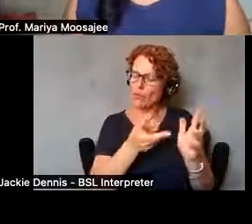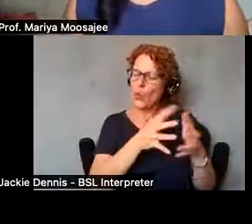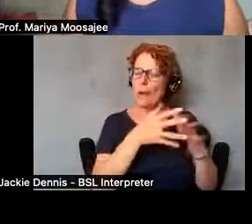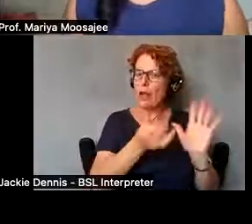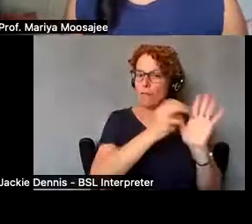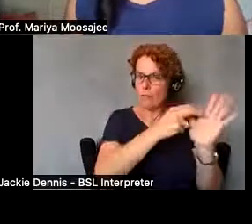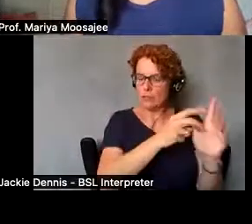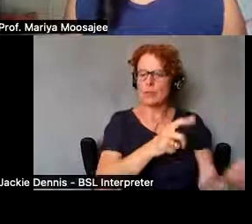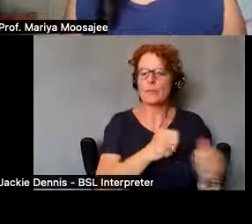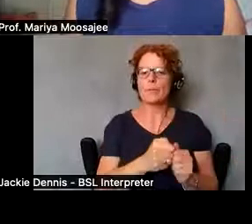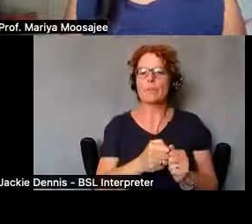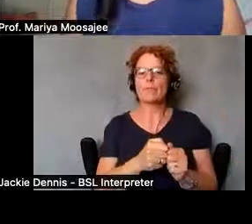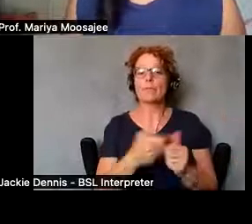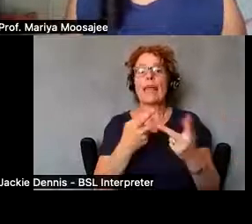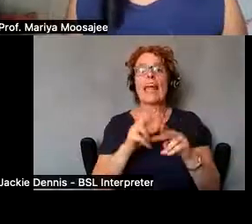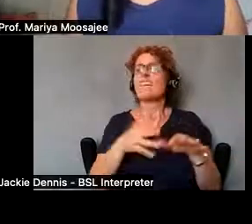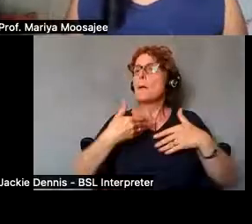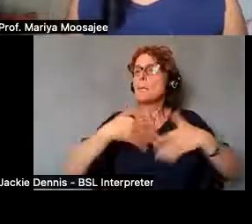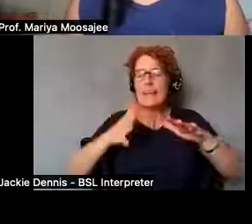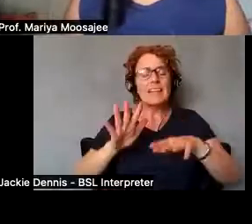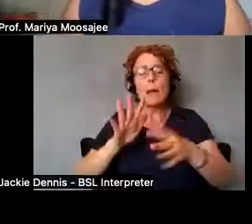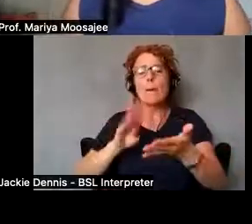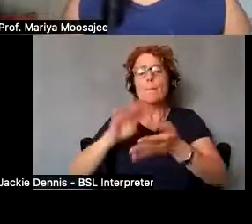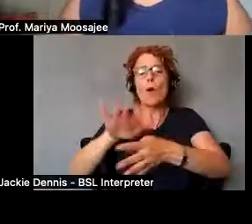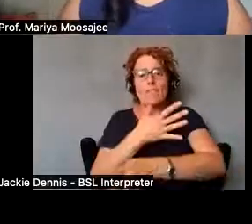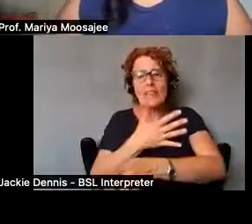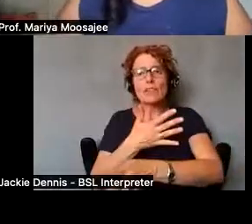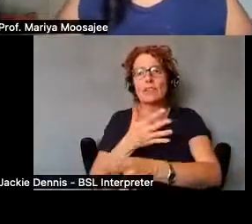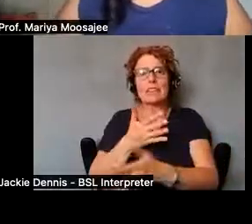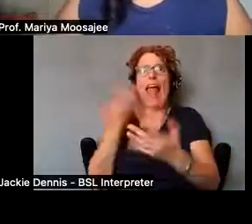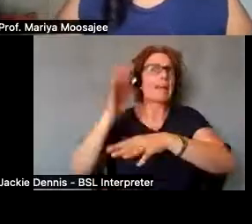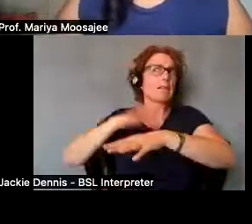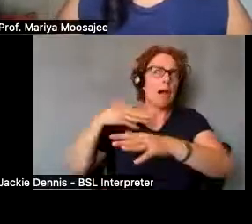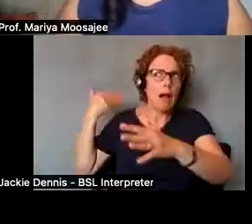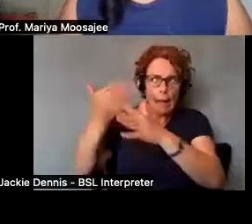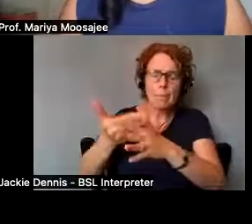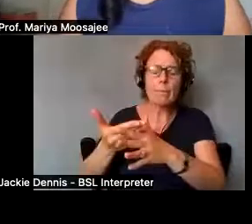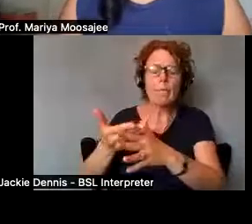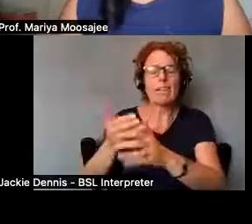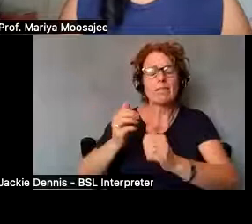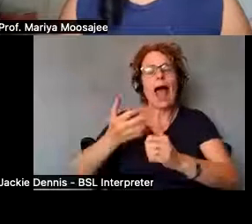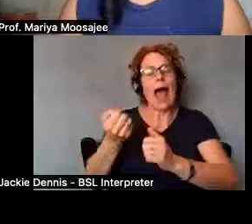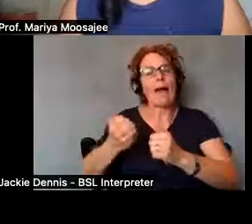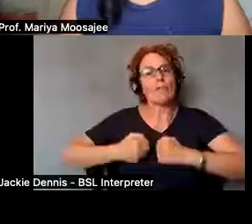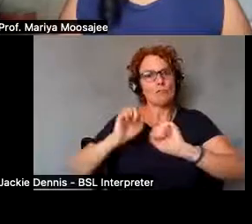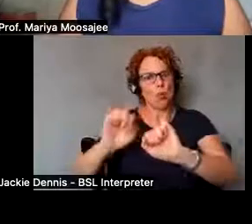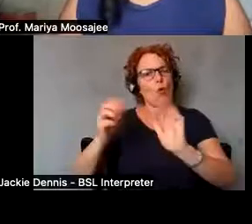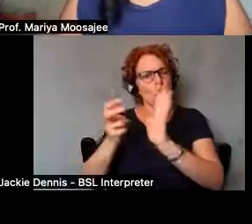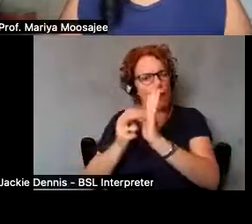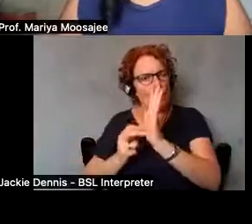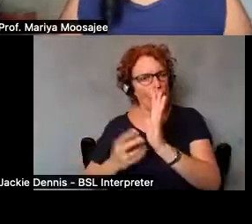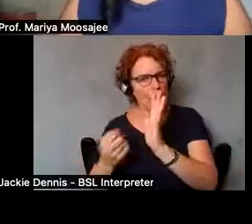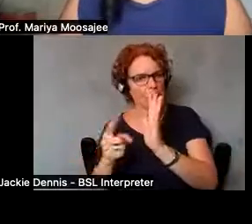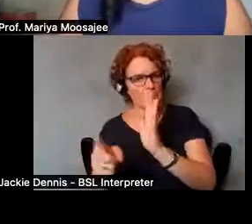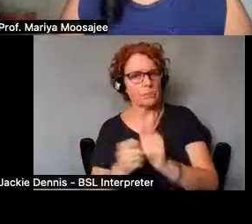As I said, if you've attended Moorfields ever, there will be a record of you, and we always have access to that. And we are actually in the UK